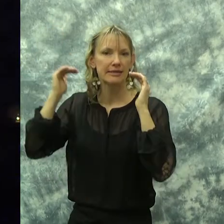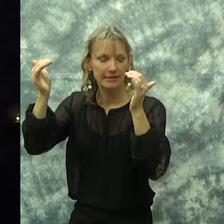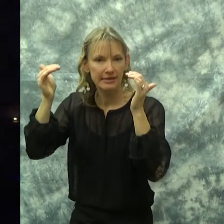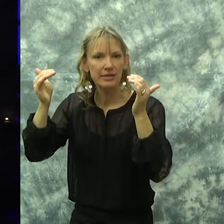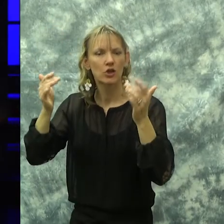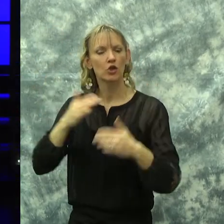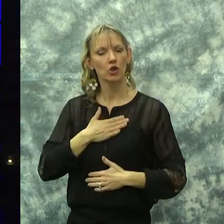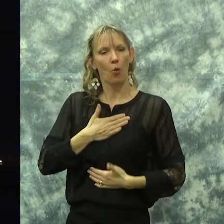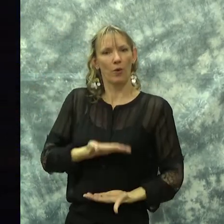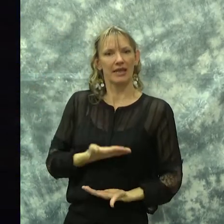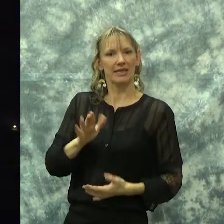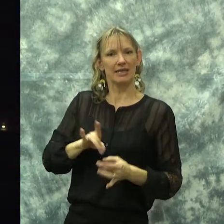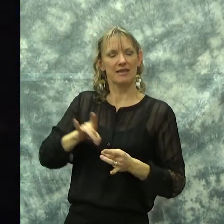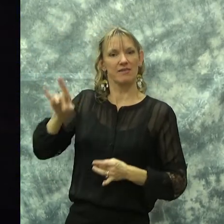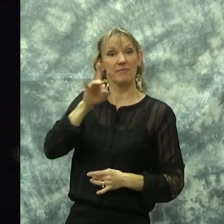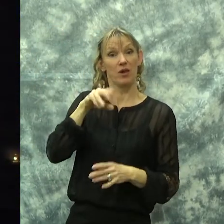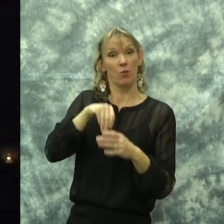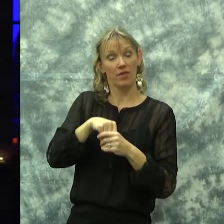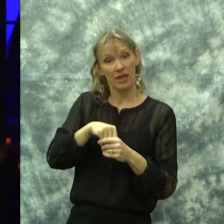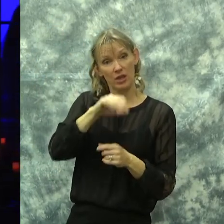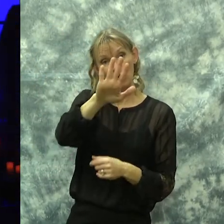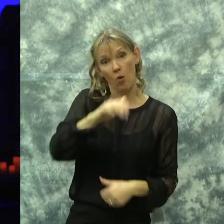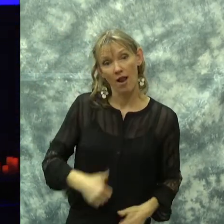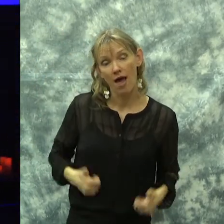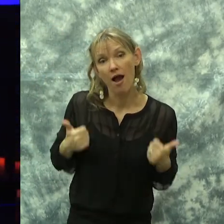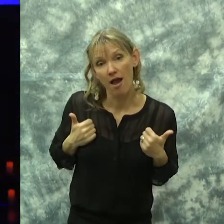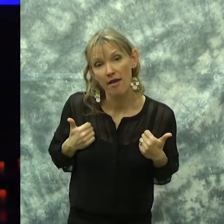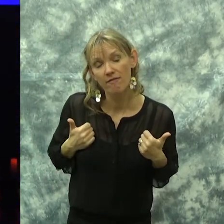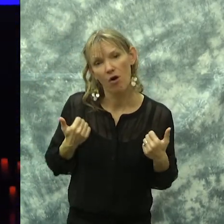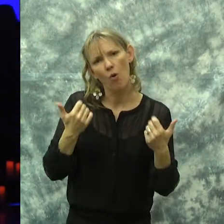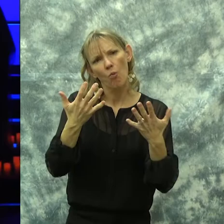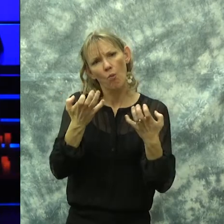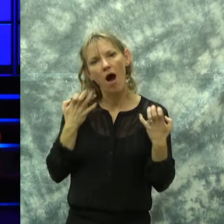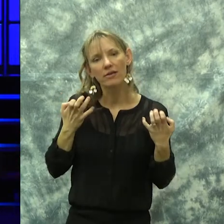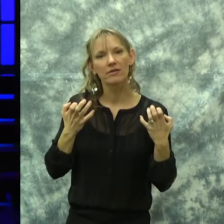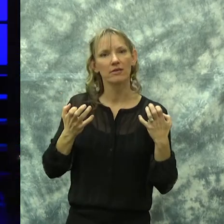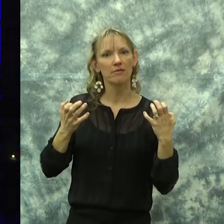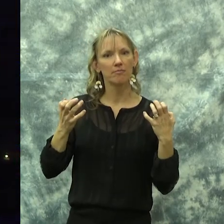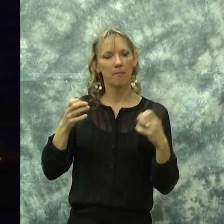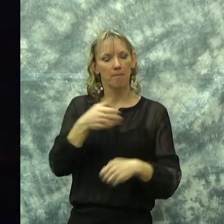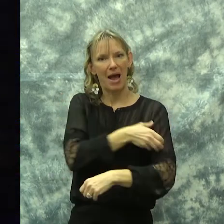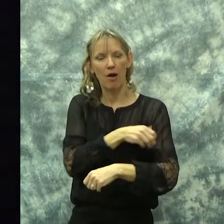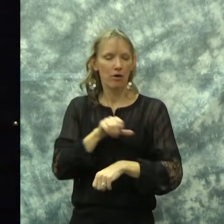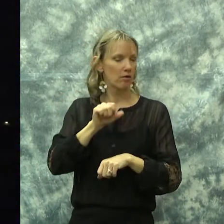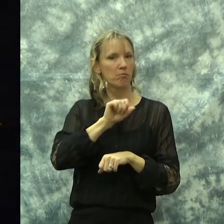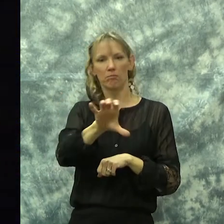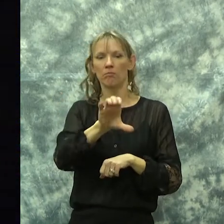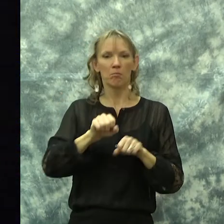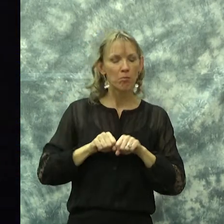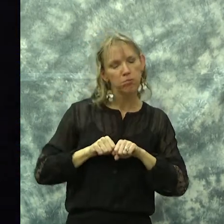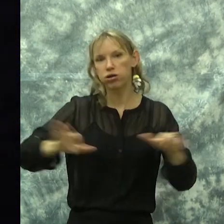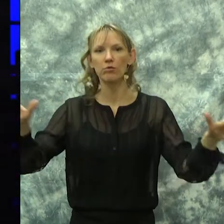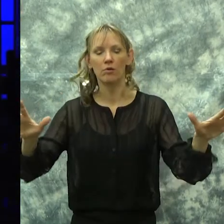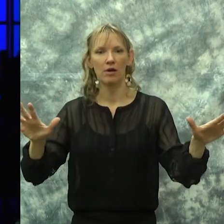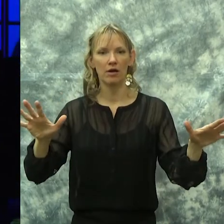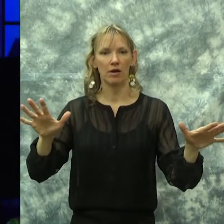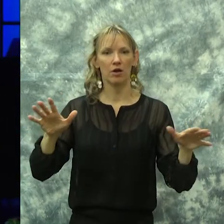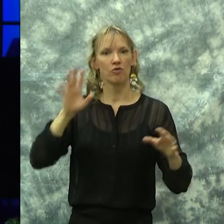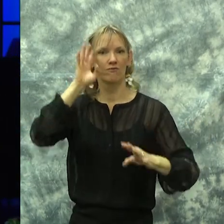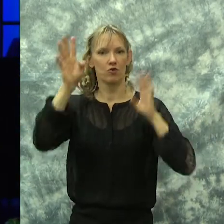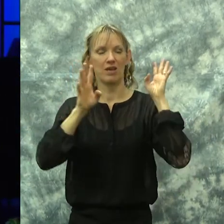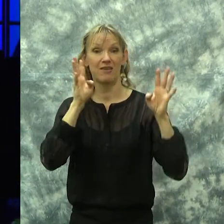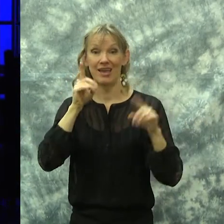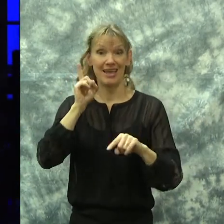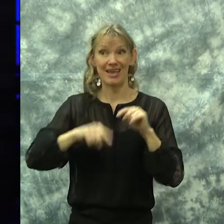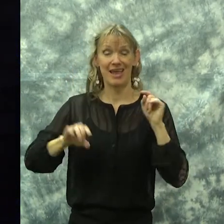There is a willingness of the Spirit that's in your life that wants to unleash its power of creativity. It